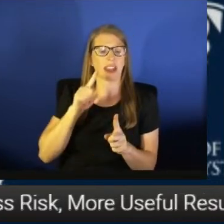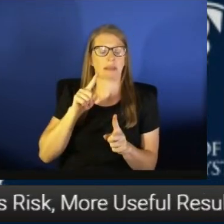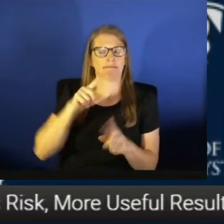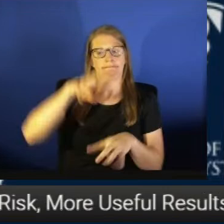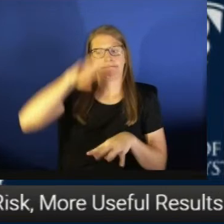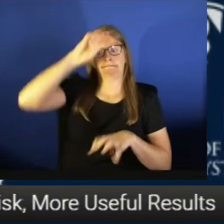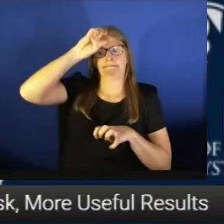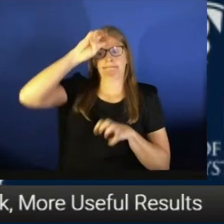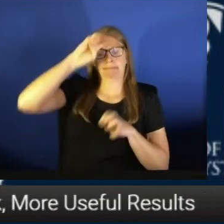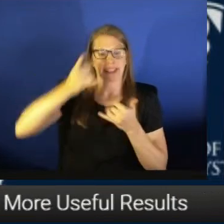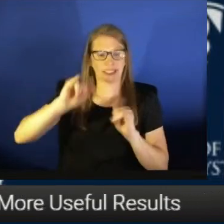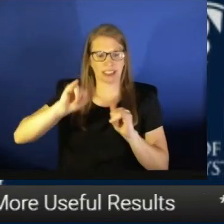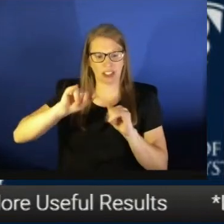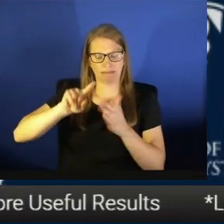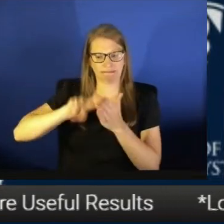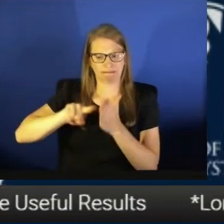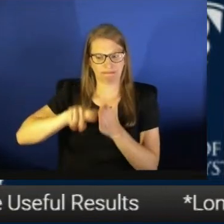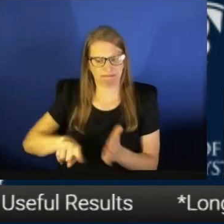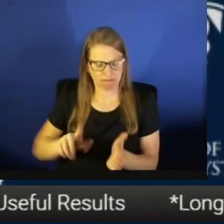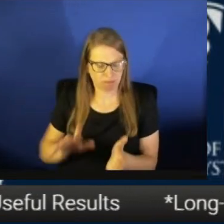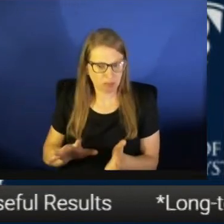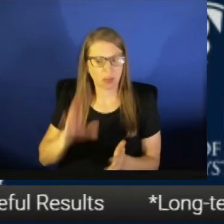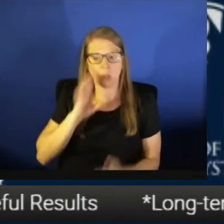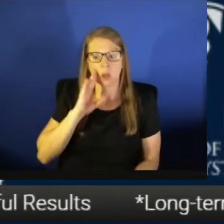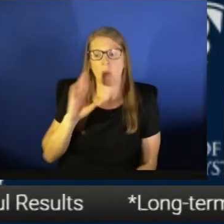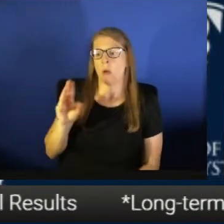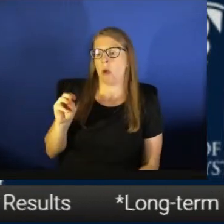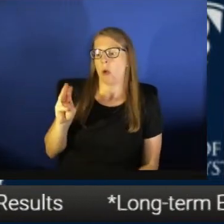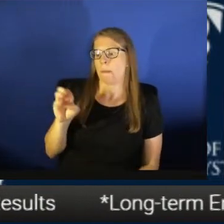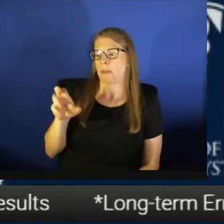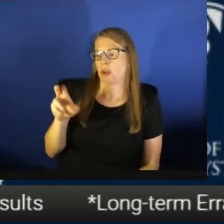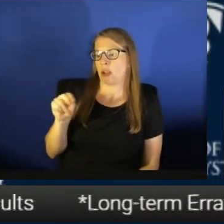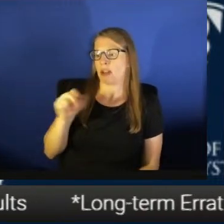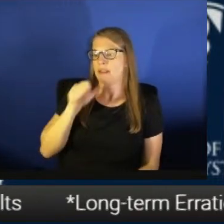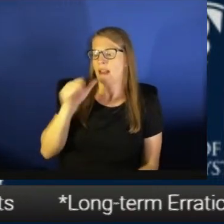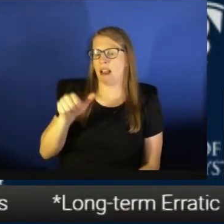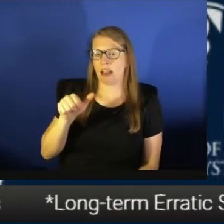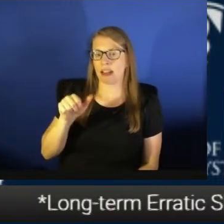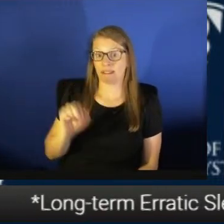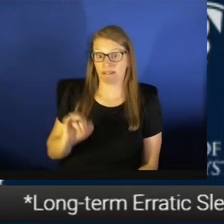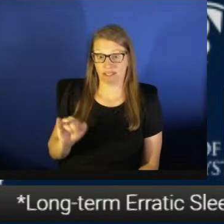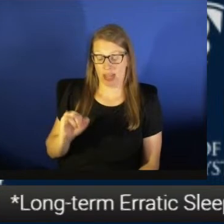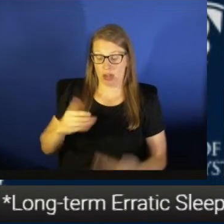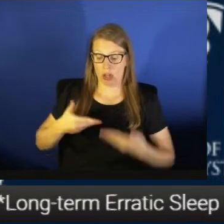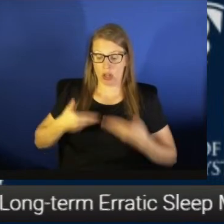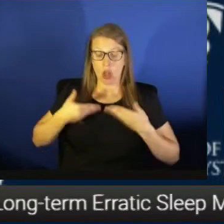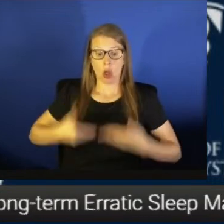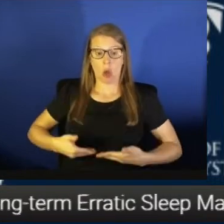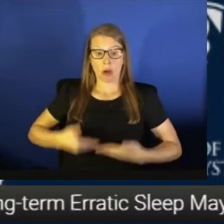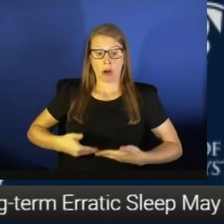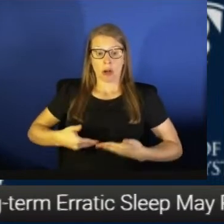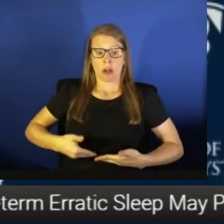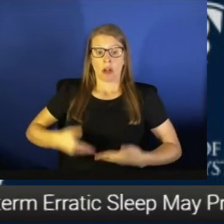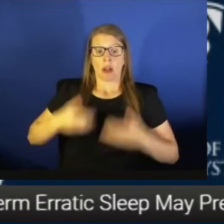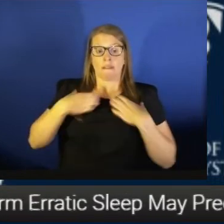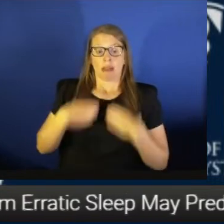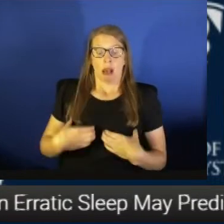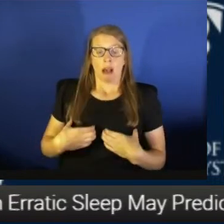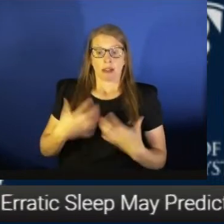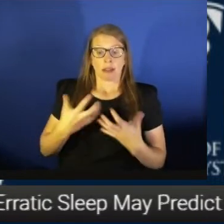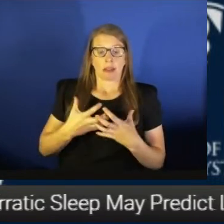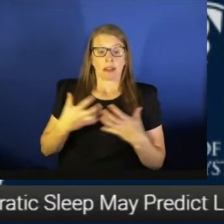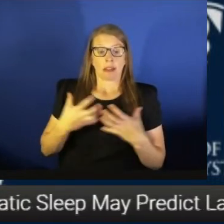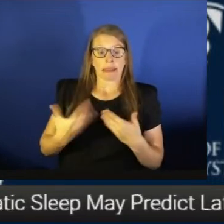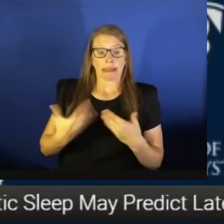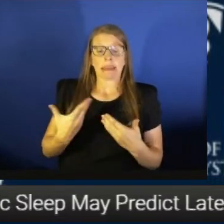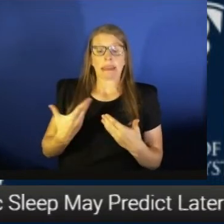being investigated. We also know that Omicron maybe doesn't infect the lower respiratory tract or the lungs as easily as some of the